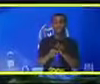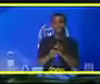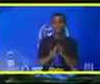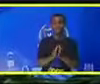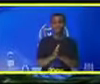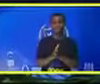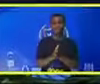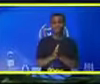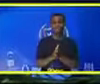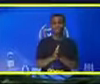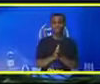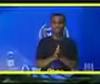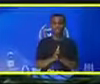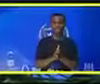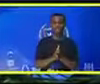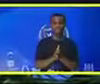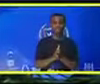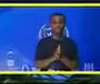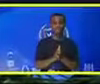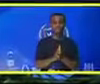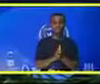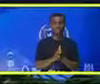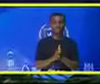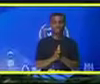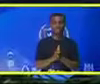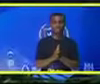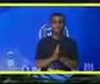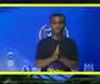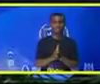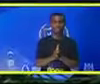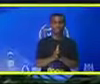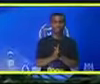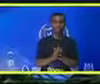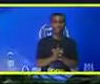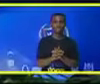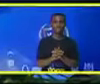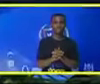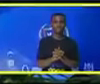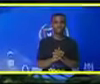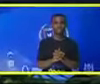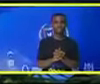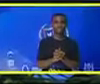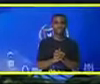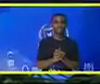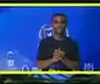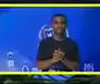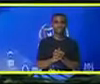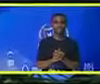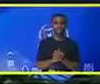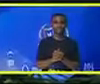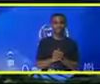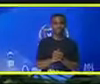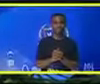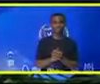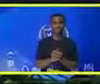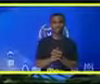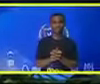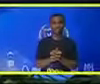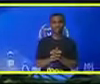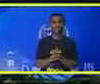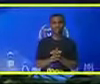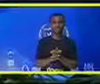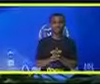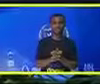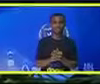And he said, you will see it, but you will not eat of it. He died at the gate that led to abundance.